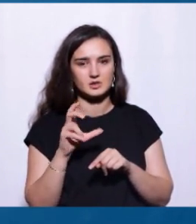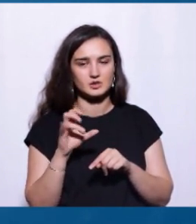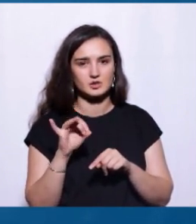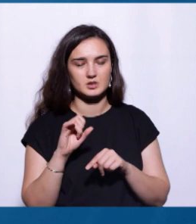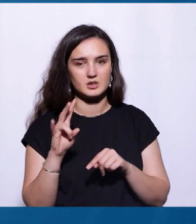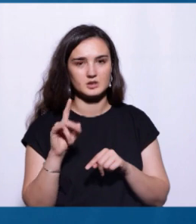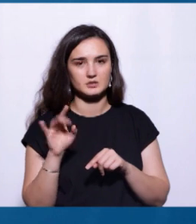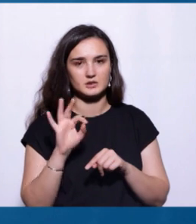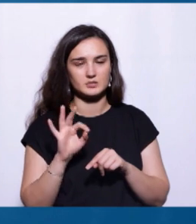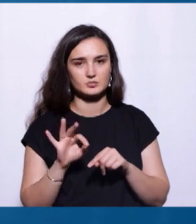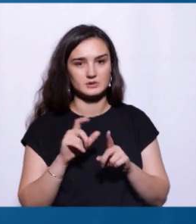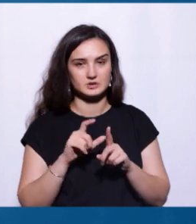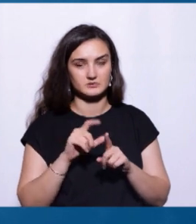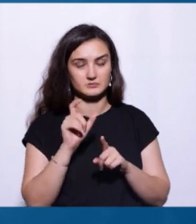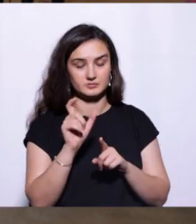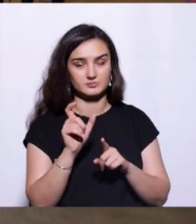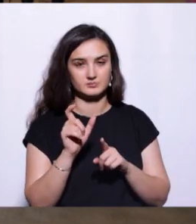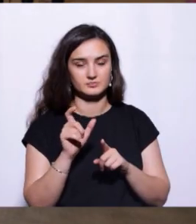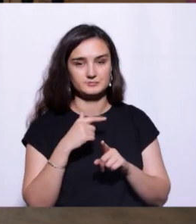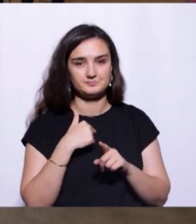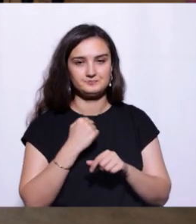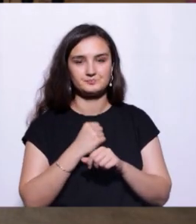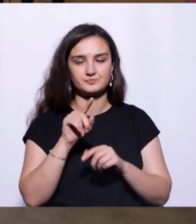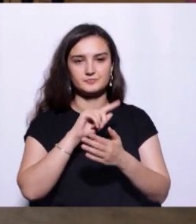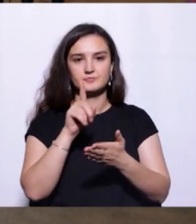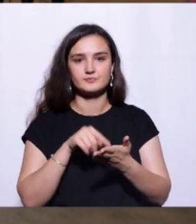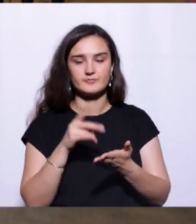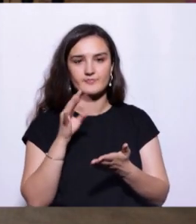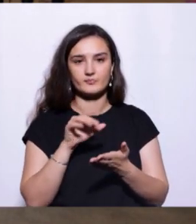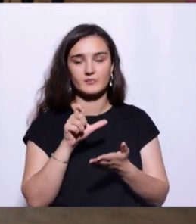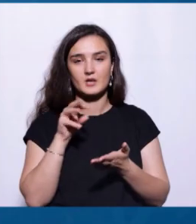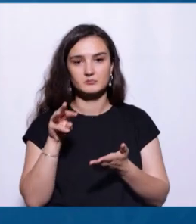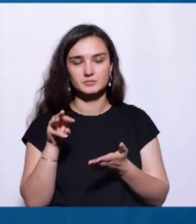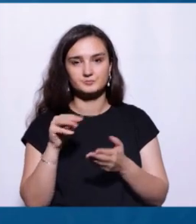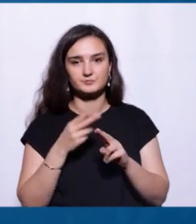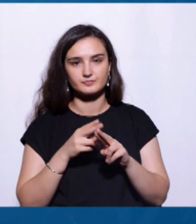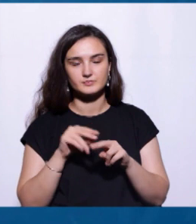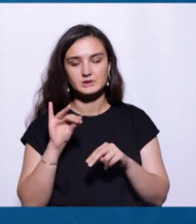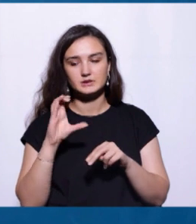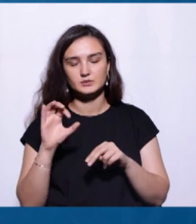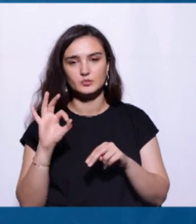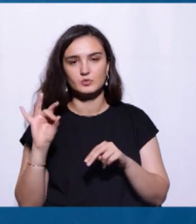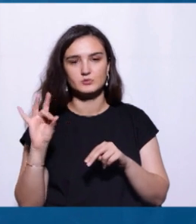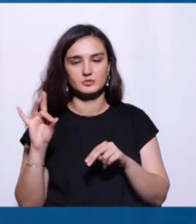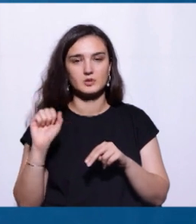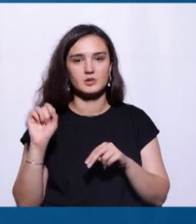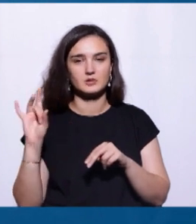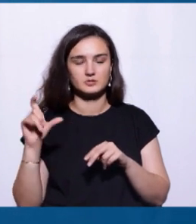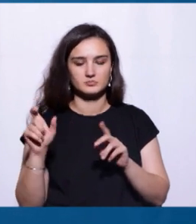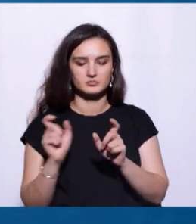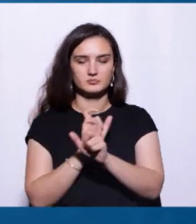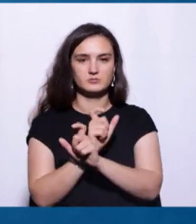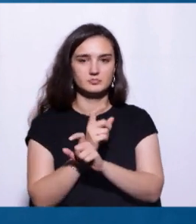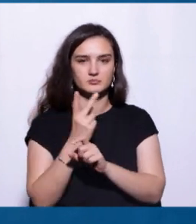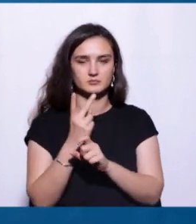on the regular verb. We make questions by putting am, is, or are in front of